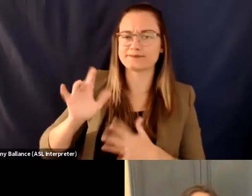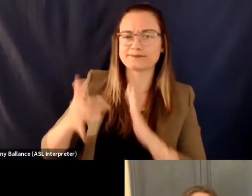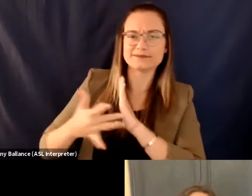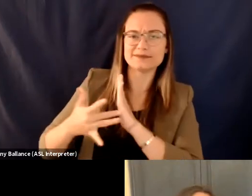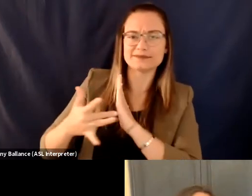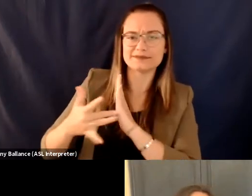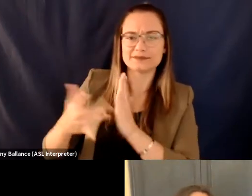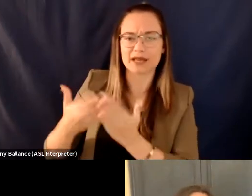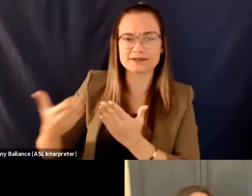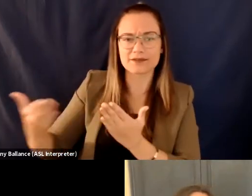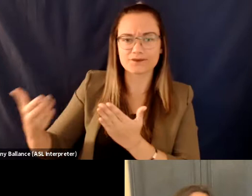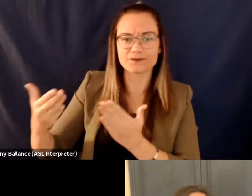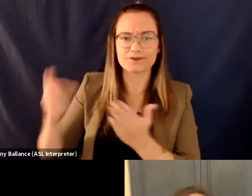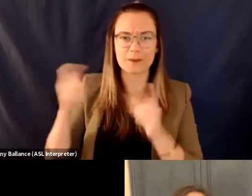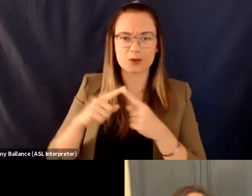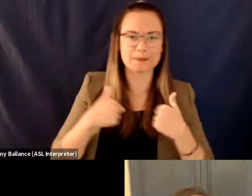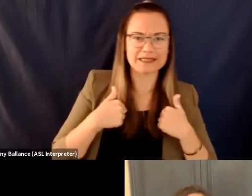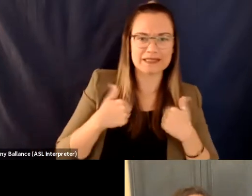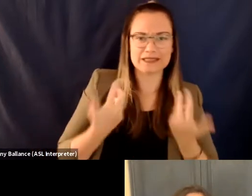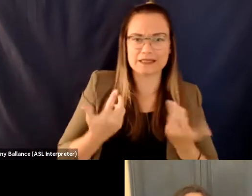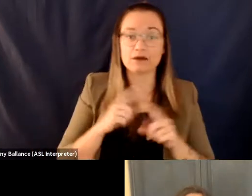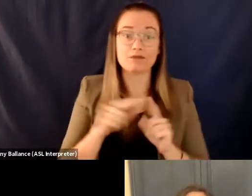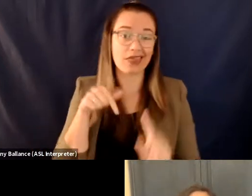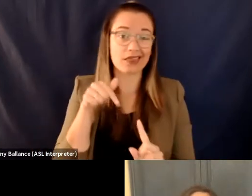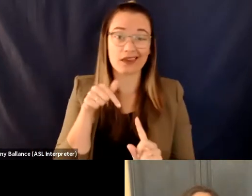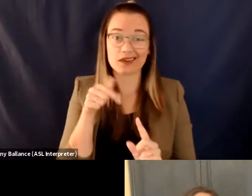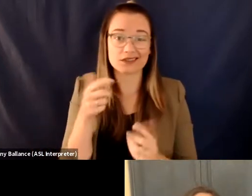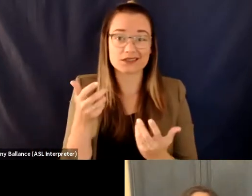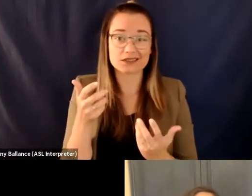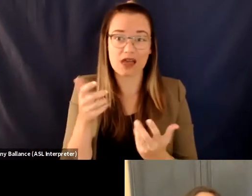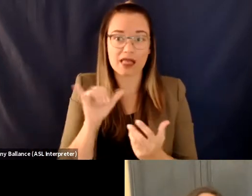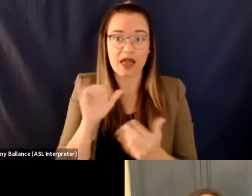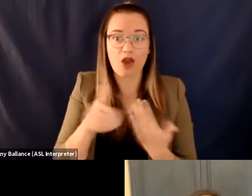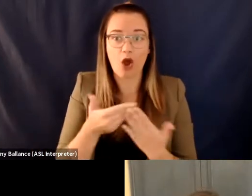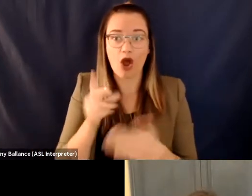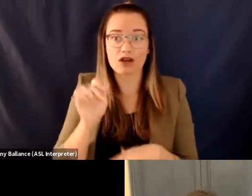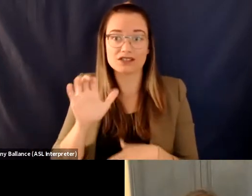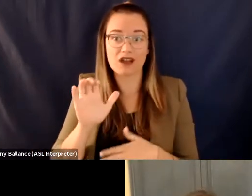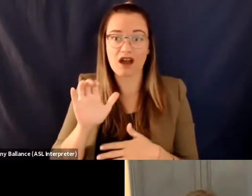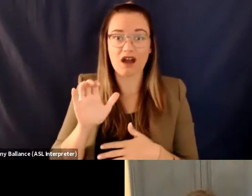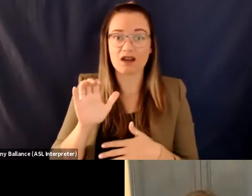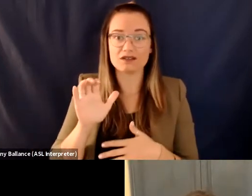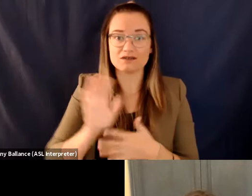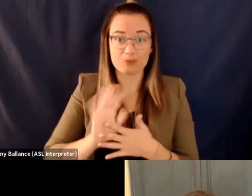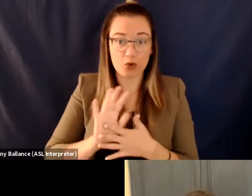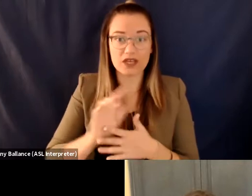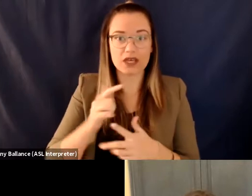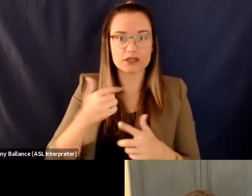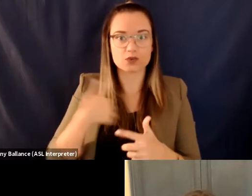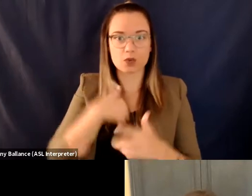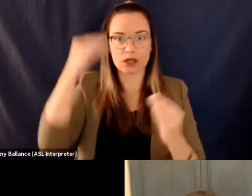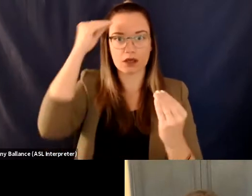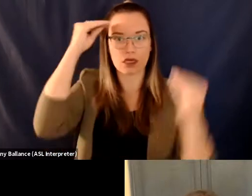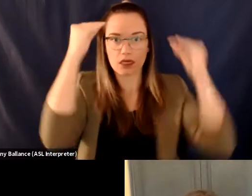stuff, I think, than I am. But this one, we also have to wear, I mean, like all documentarians, we have to wear all the hats. Usually,